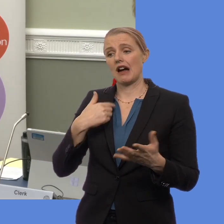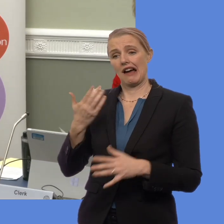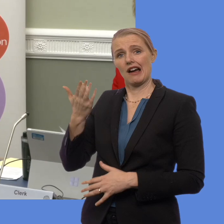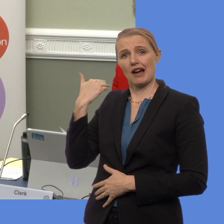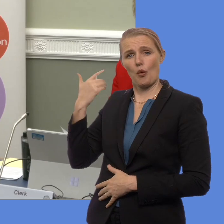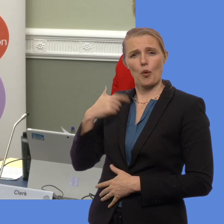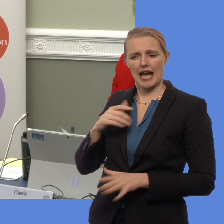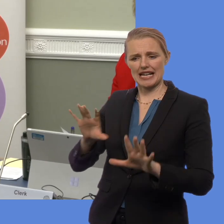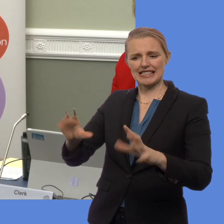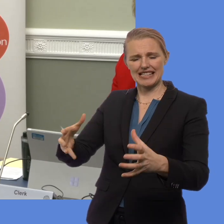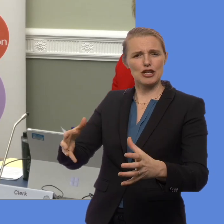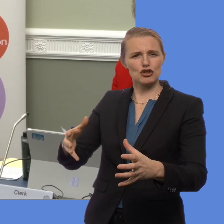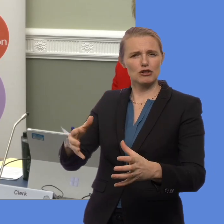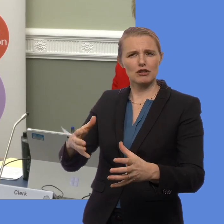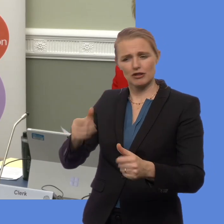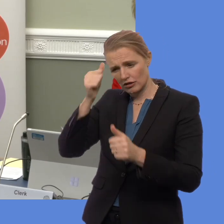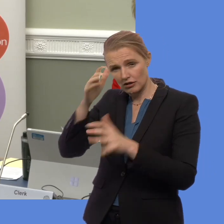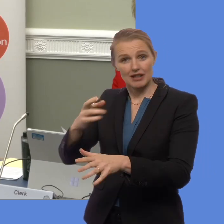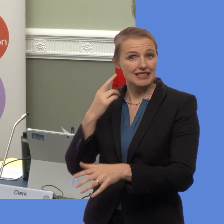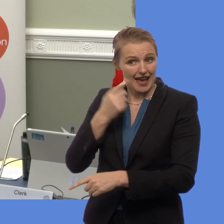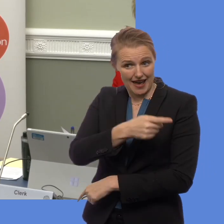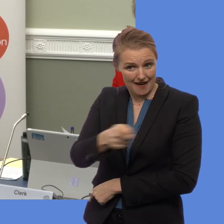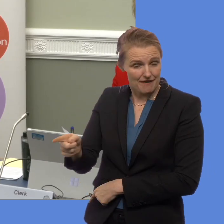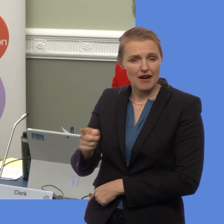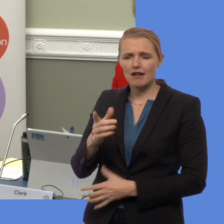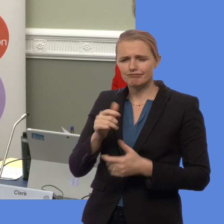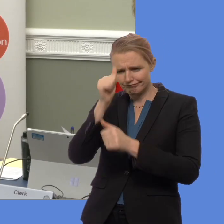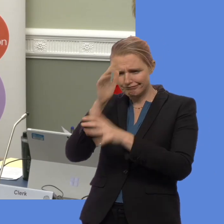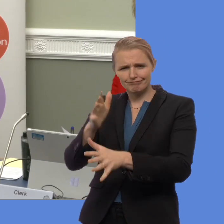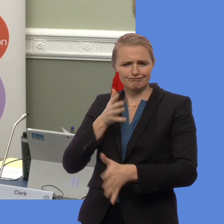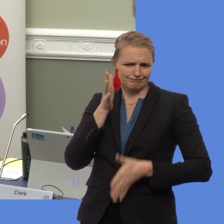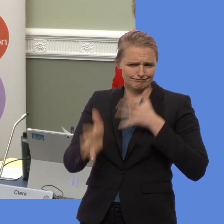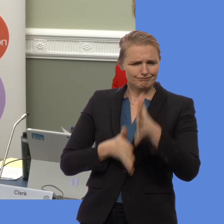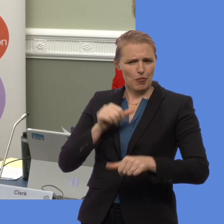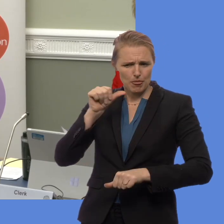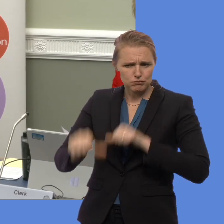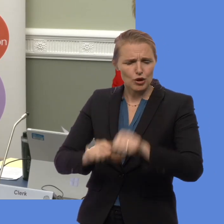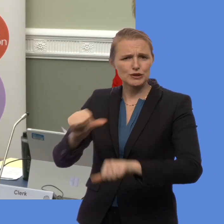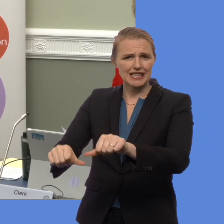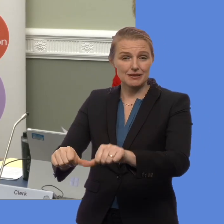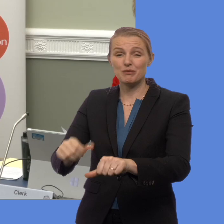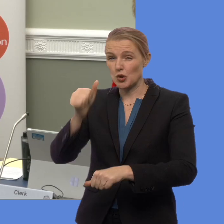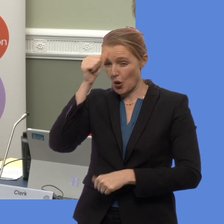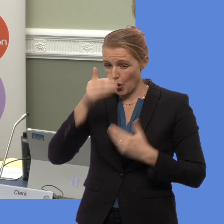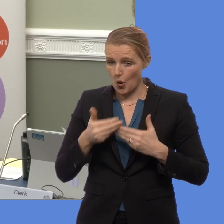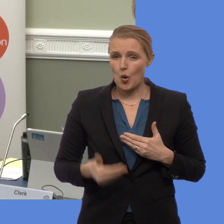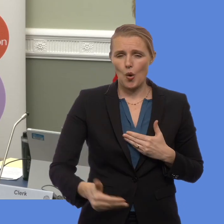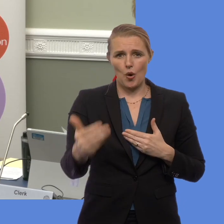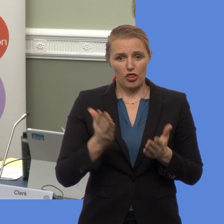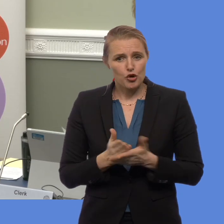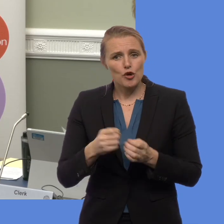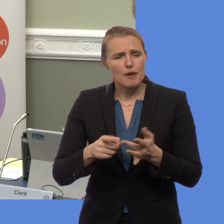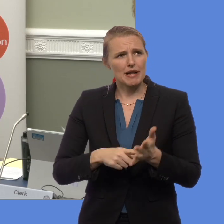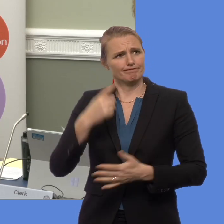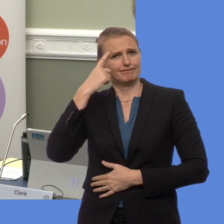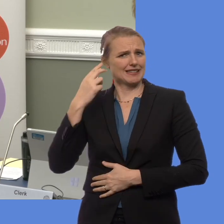previously to set the process out to that sector, but we're very clear that as we move through this bill, we will have to be very cognizant of those